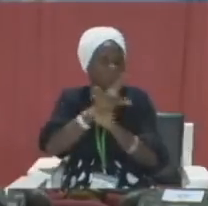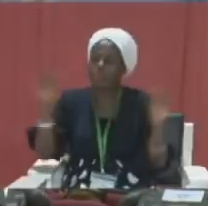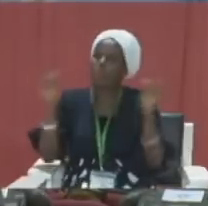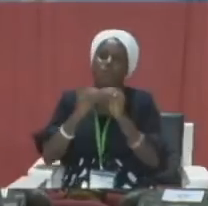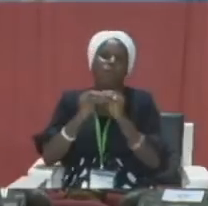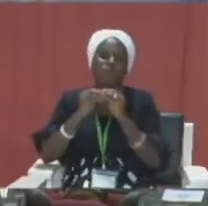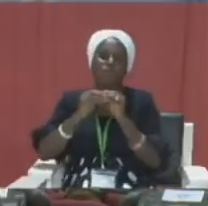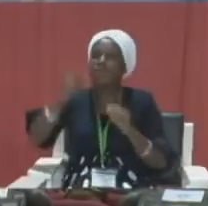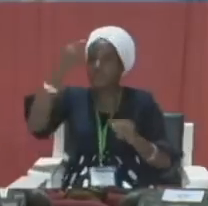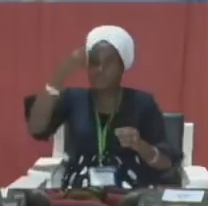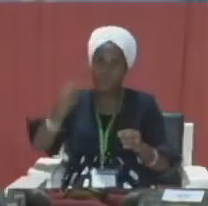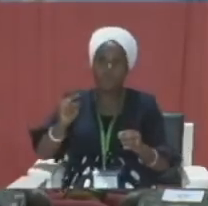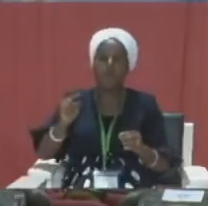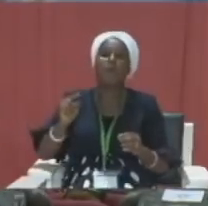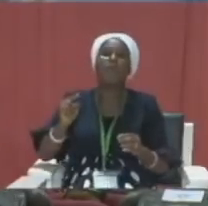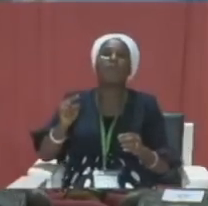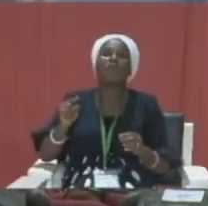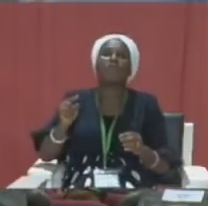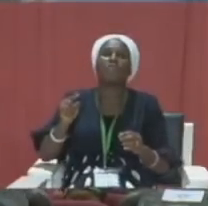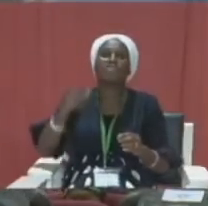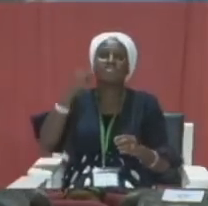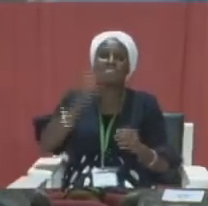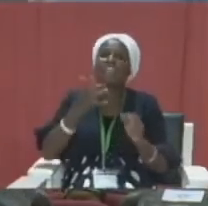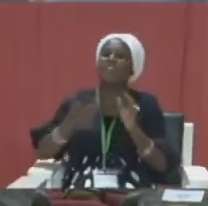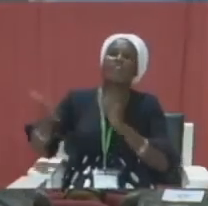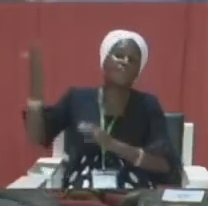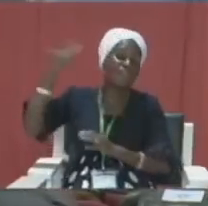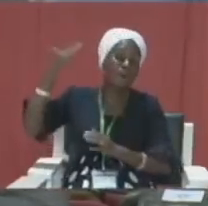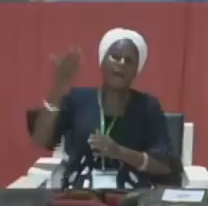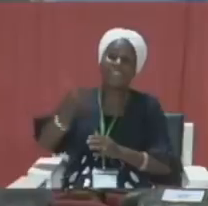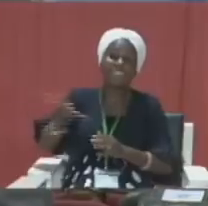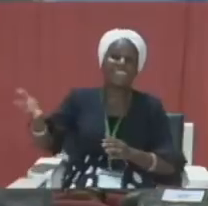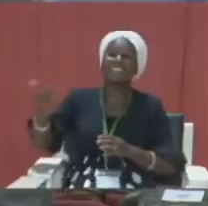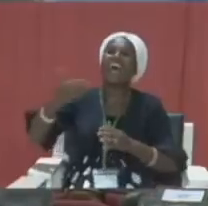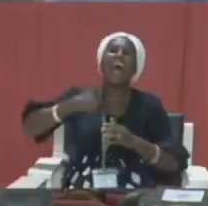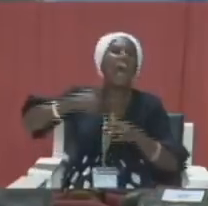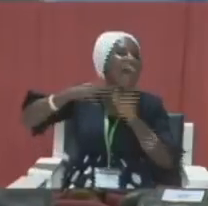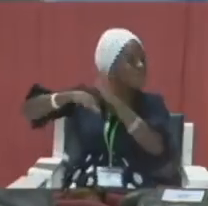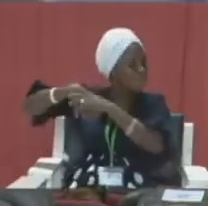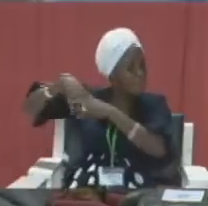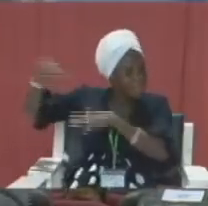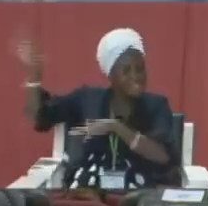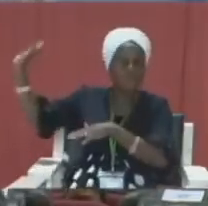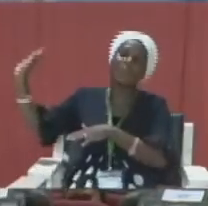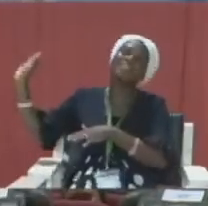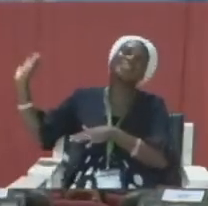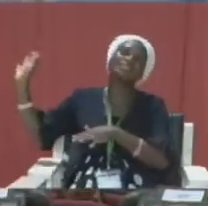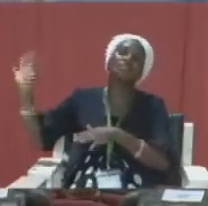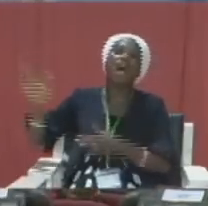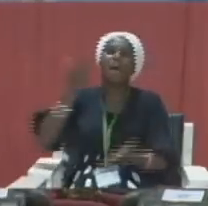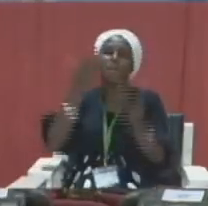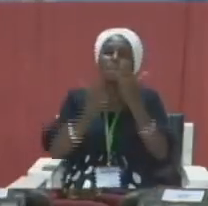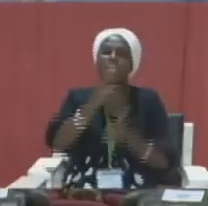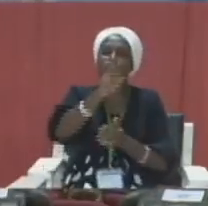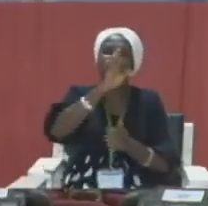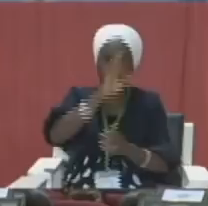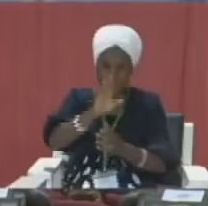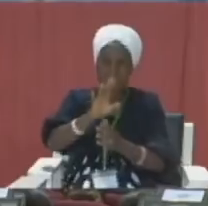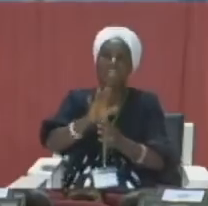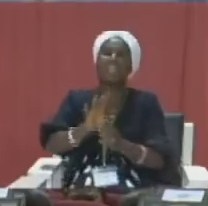the former things are passed away. May you be a